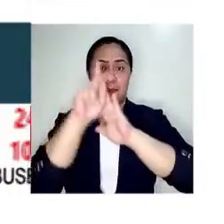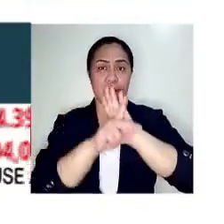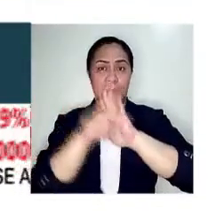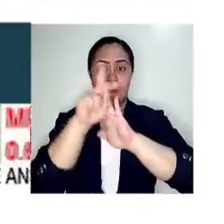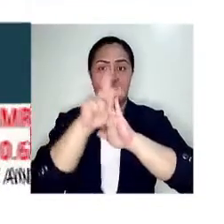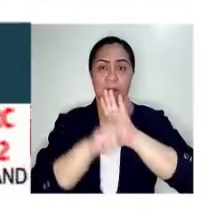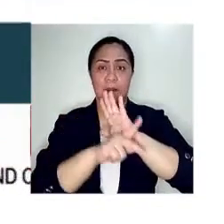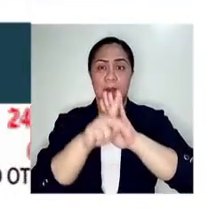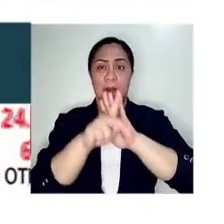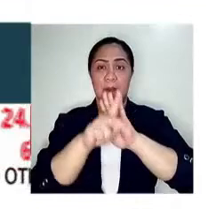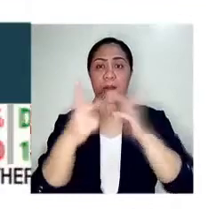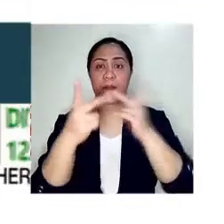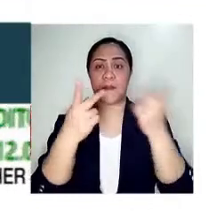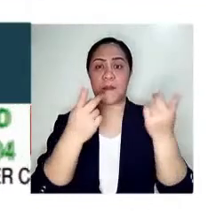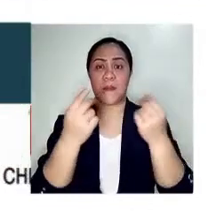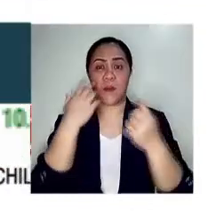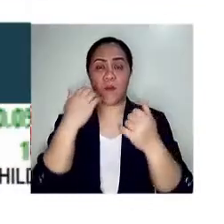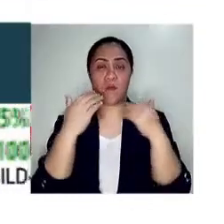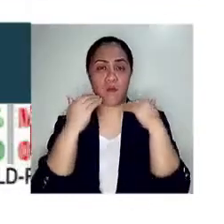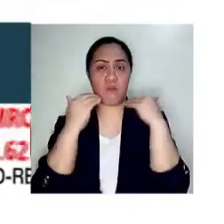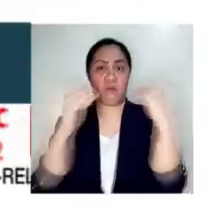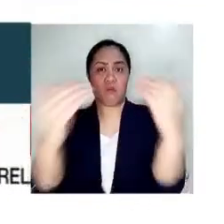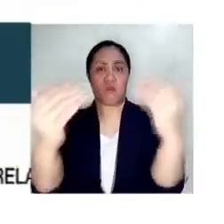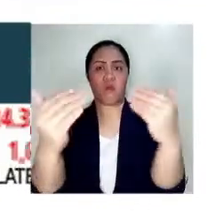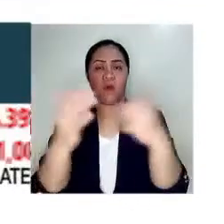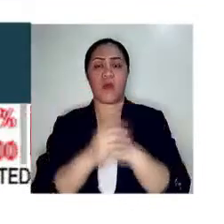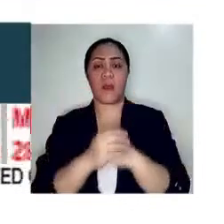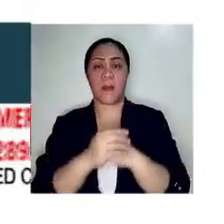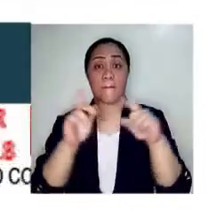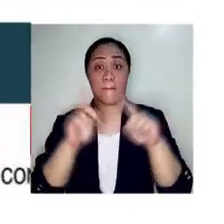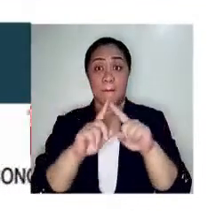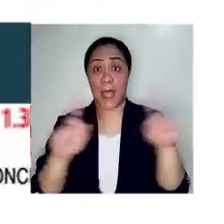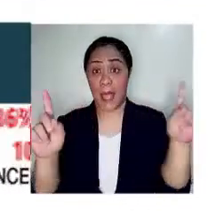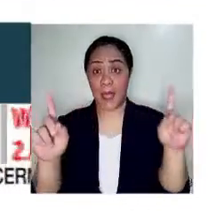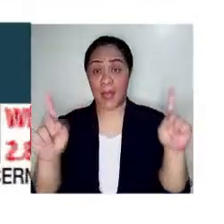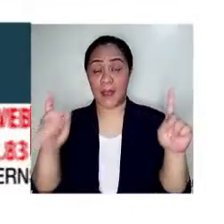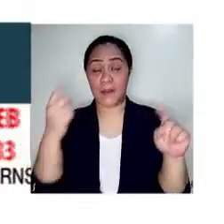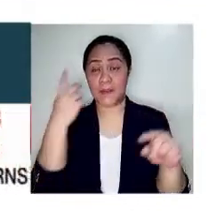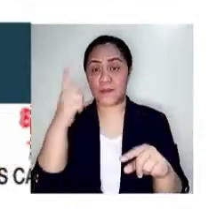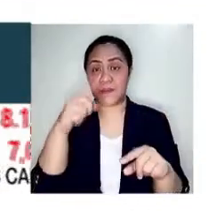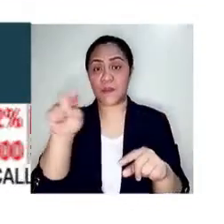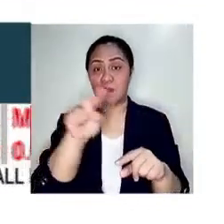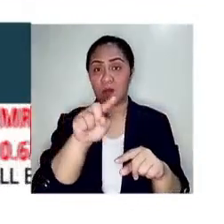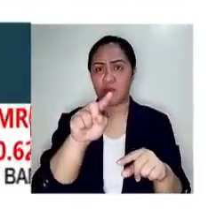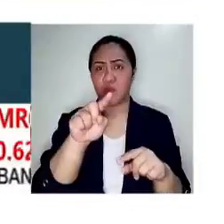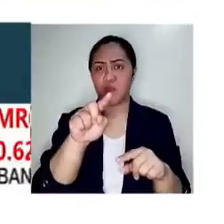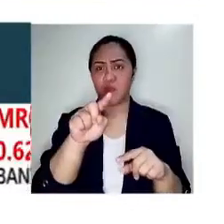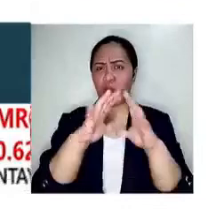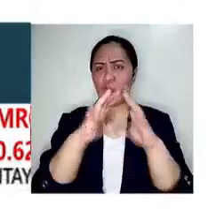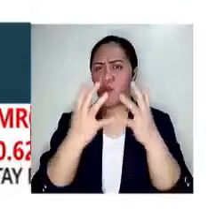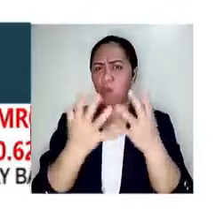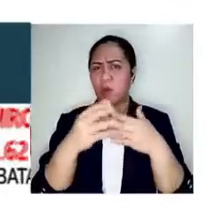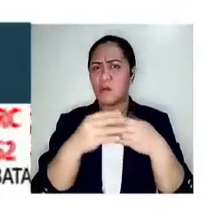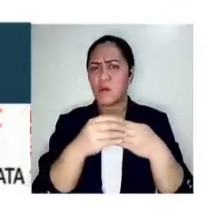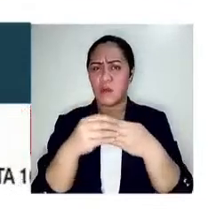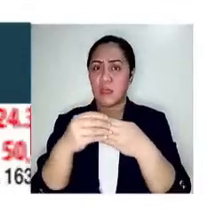actually push forward, which basically means that for world leaders, the question here is